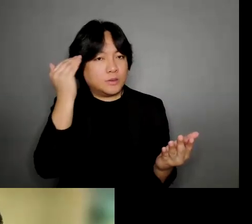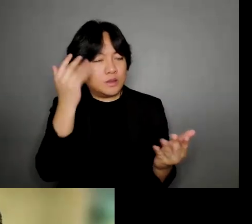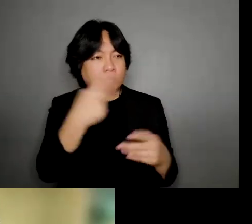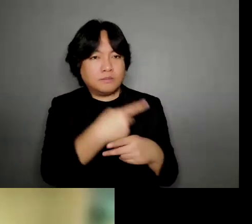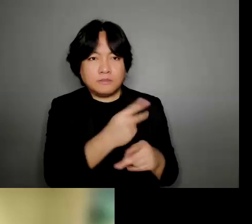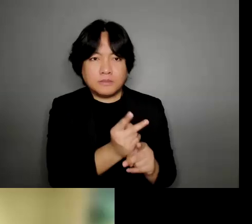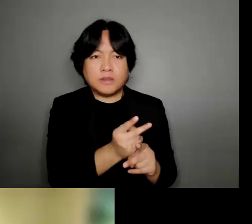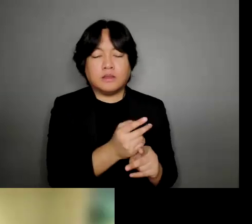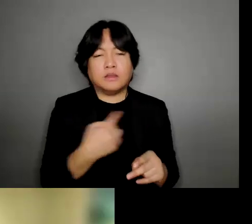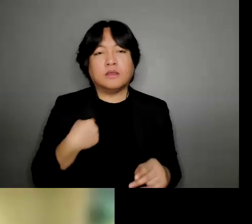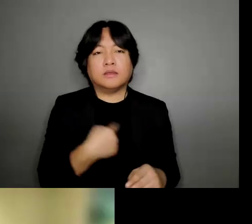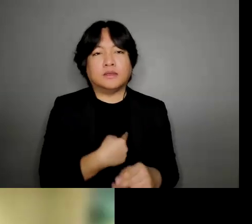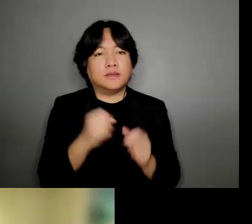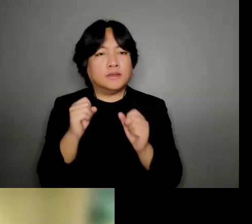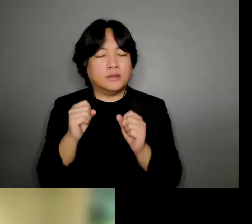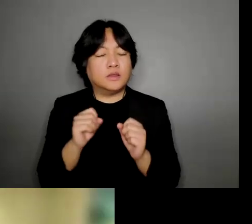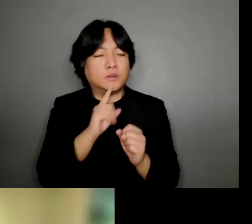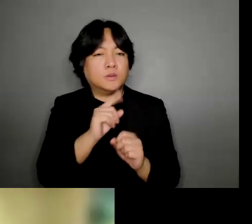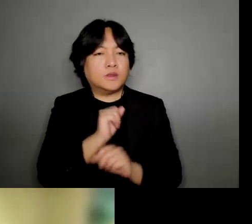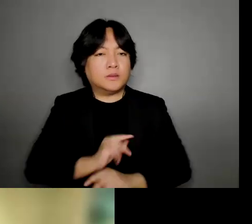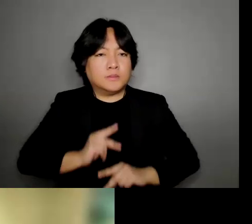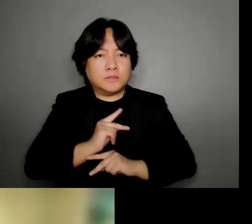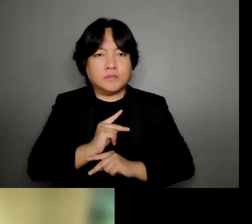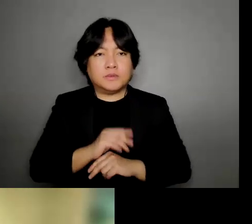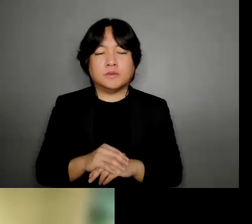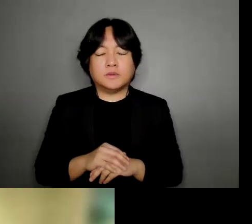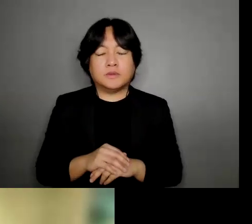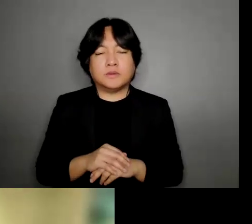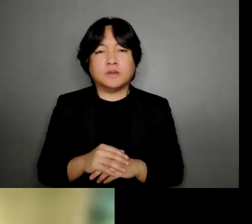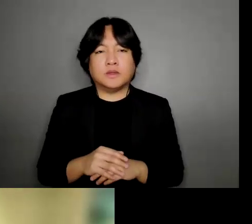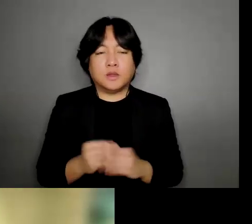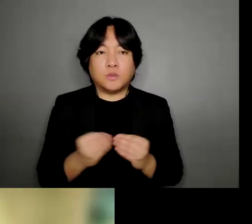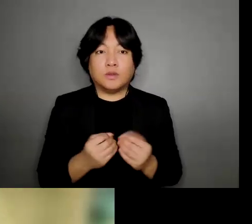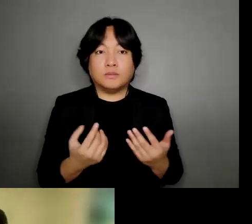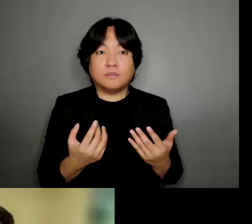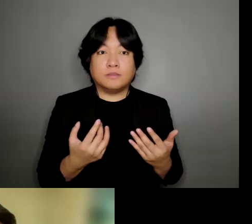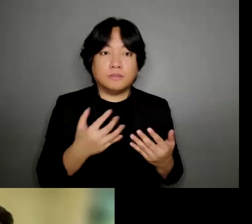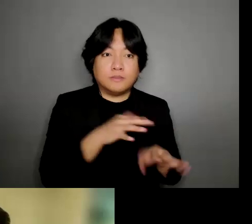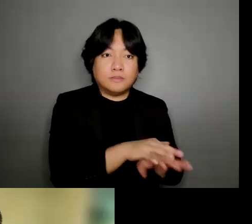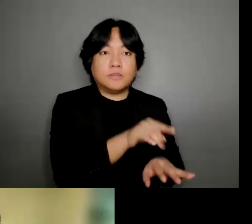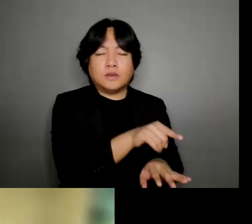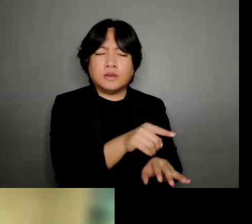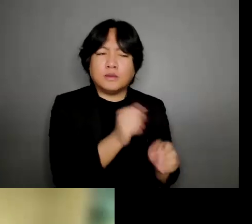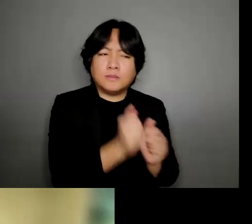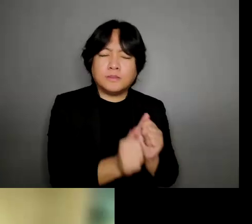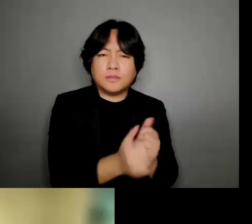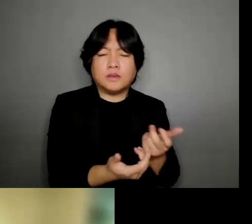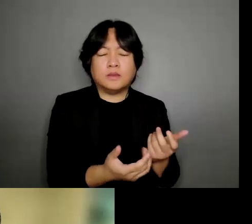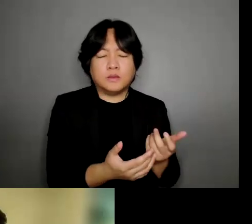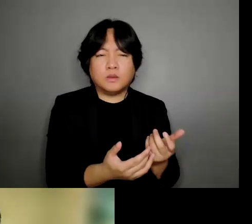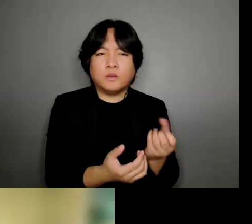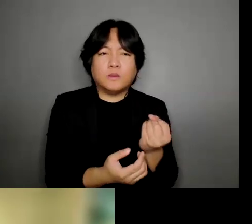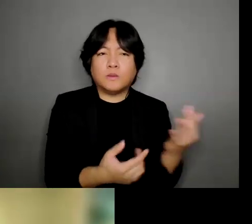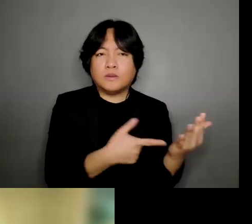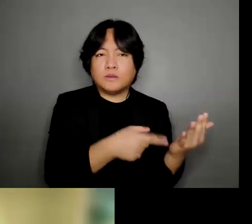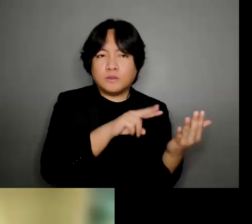we are able to appreciate and incorporate what qualitative research